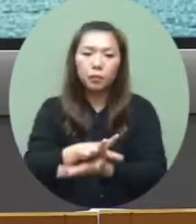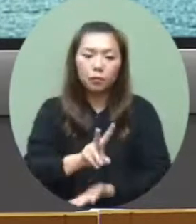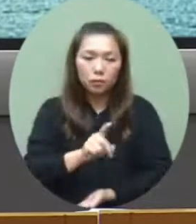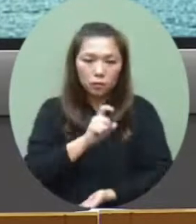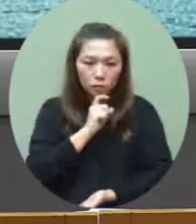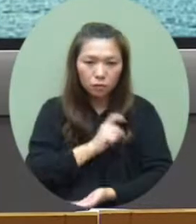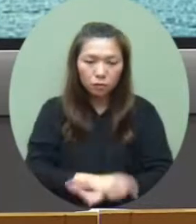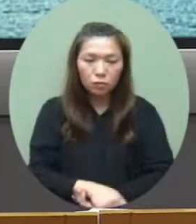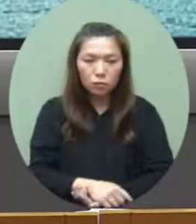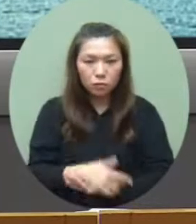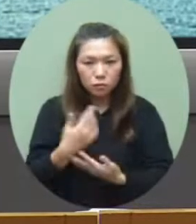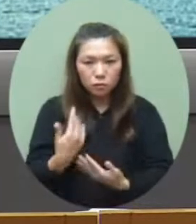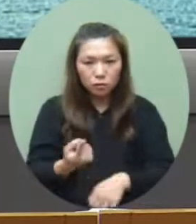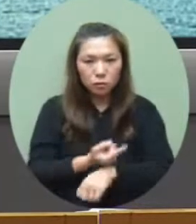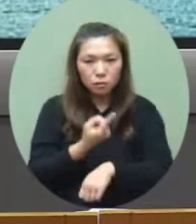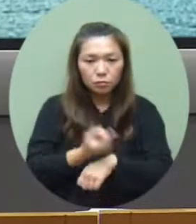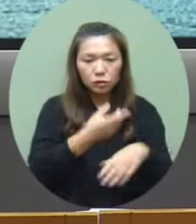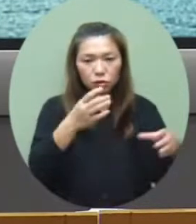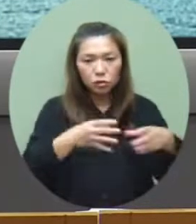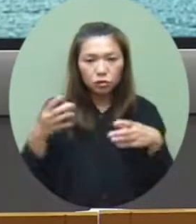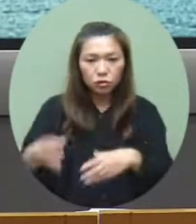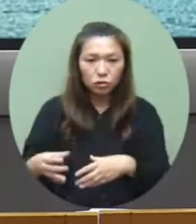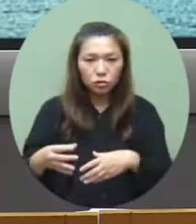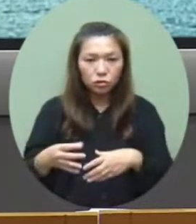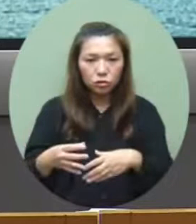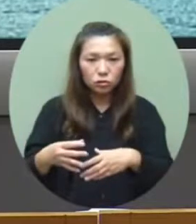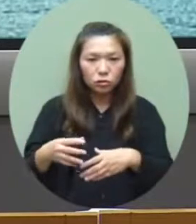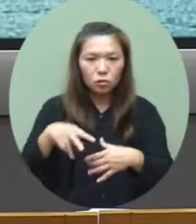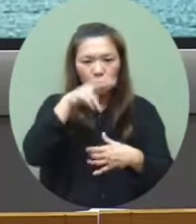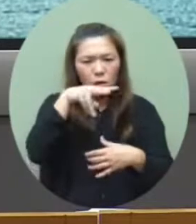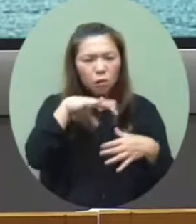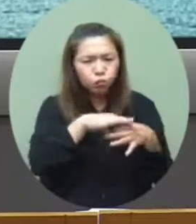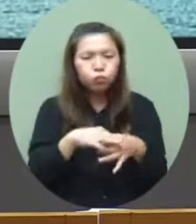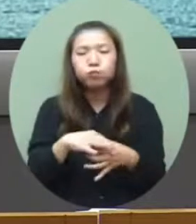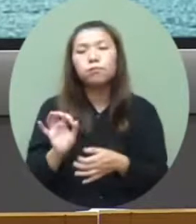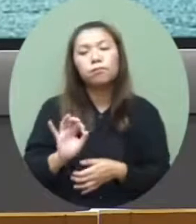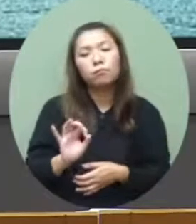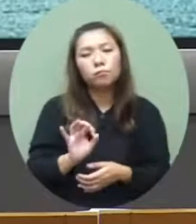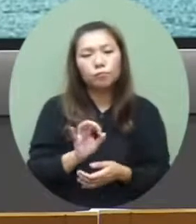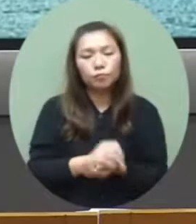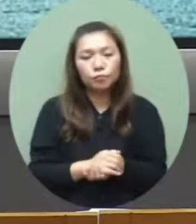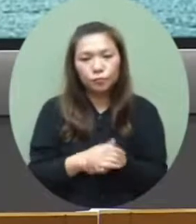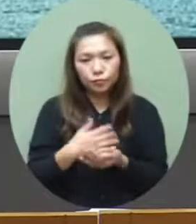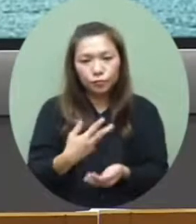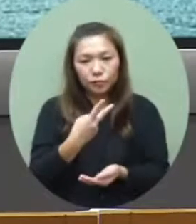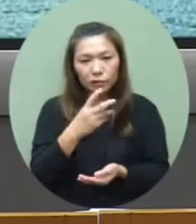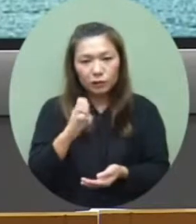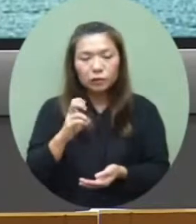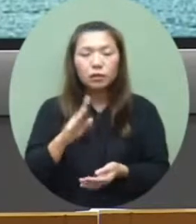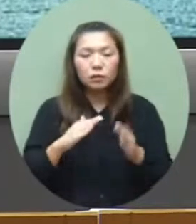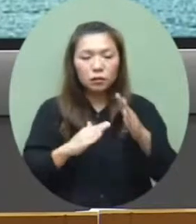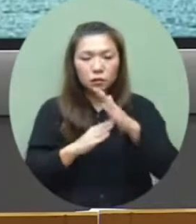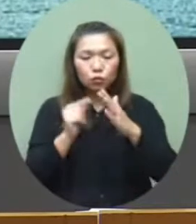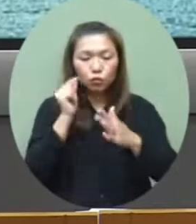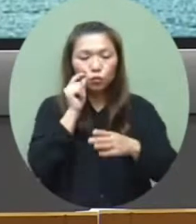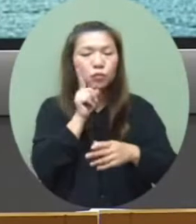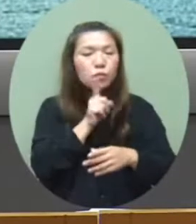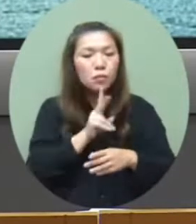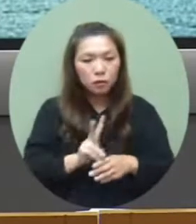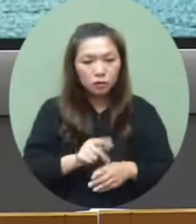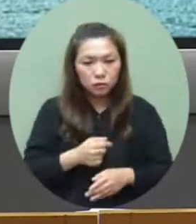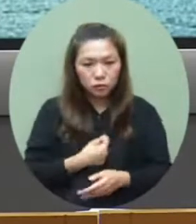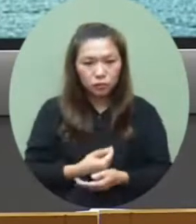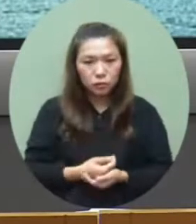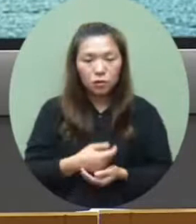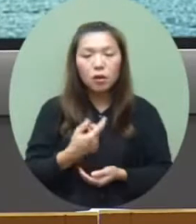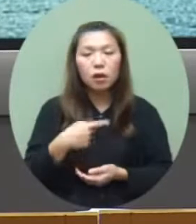recorded 3 students testing positive among the 30 students. So far, we have not identified the link between the 2 classes, but Class